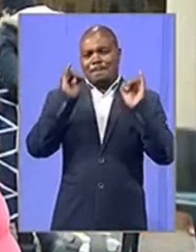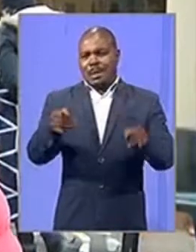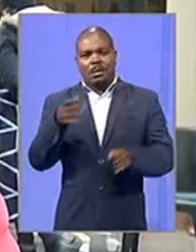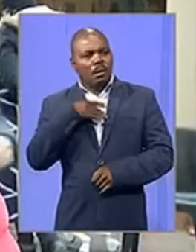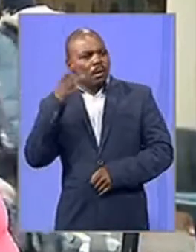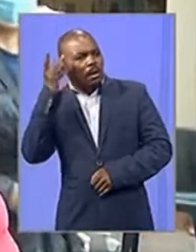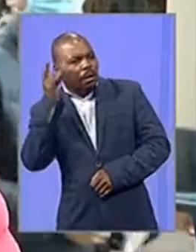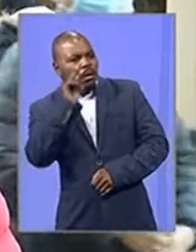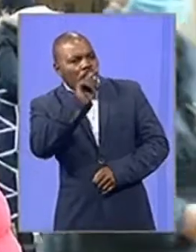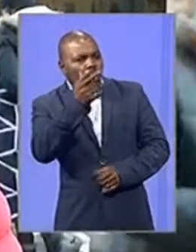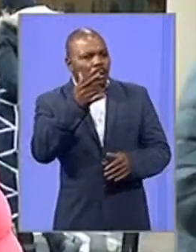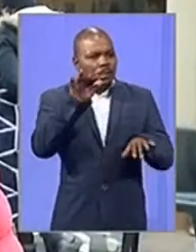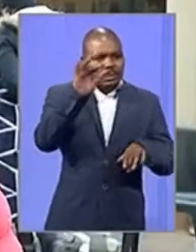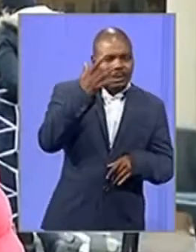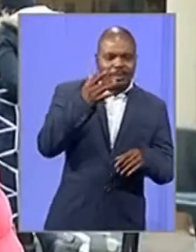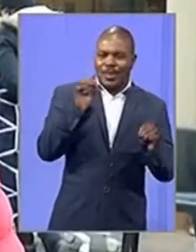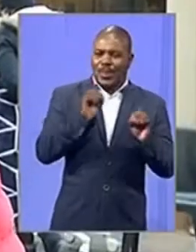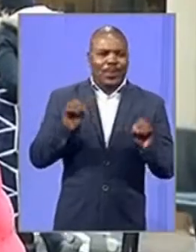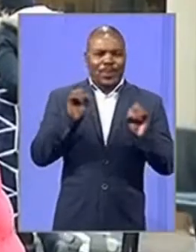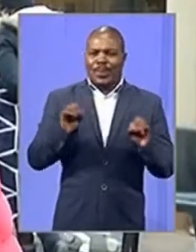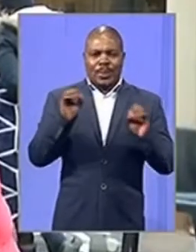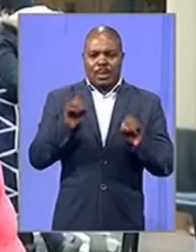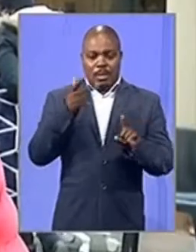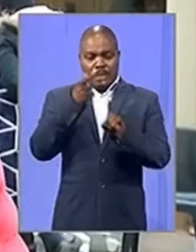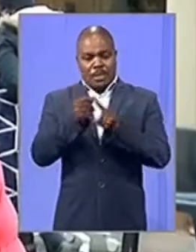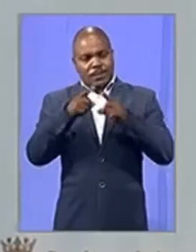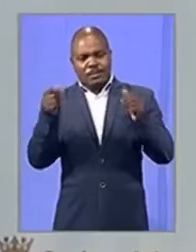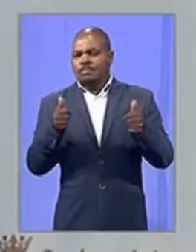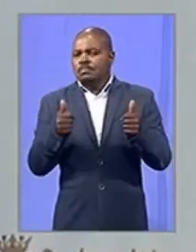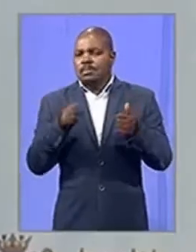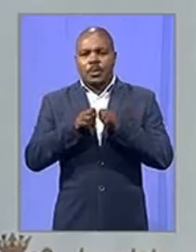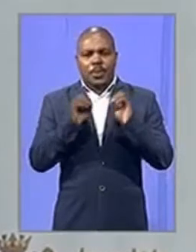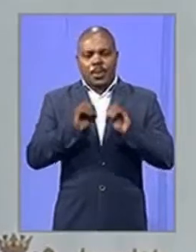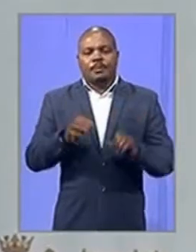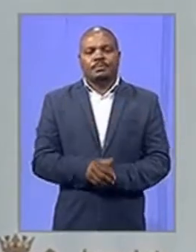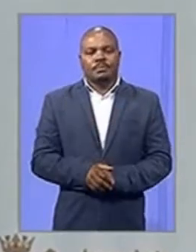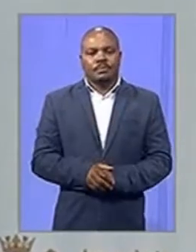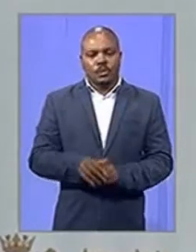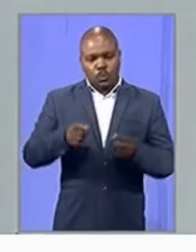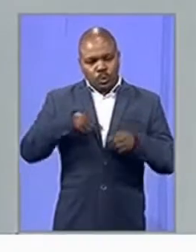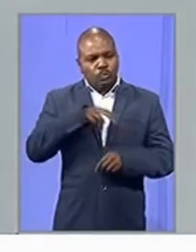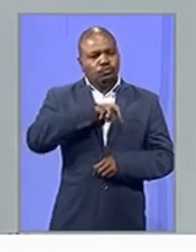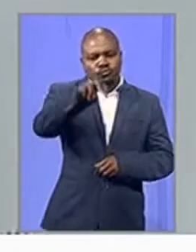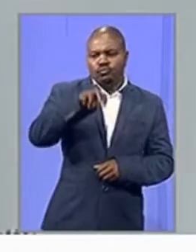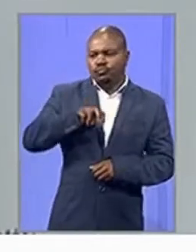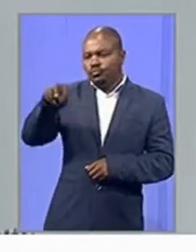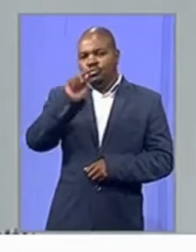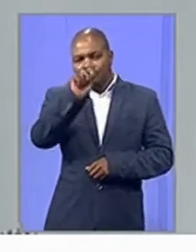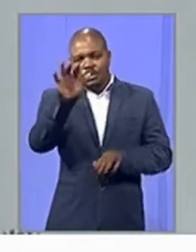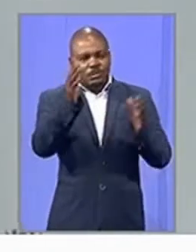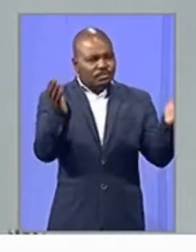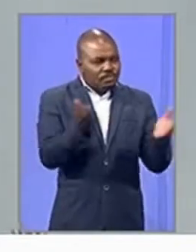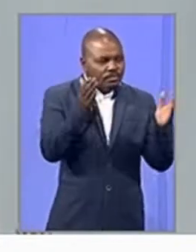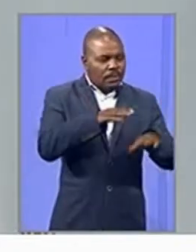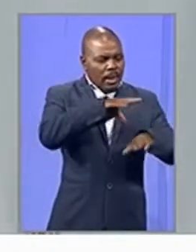ga le bona batho ba le experience ba tsa hlaba vaccine. We will be going around encouraging everybody, not just